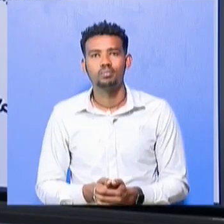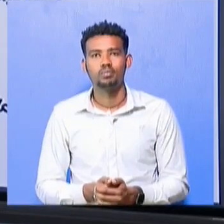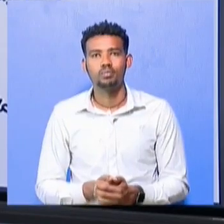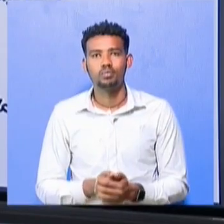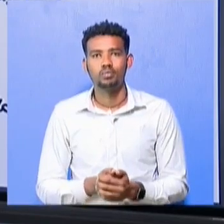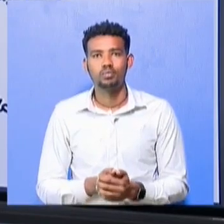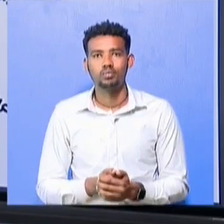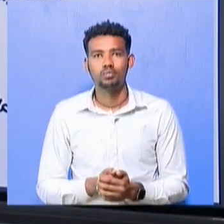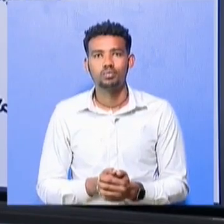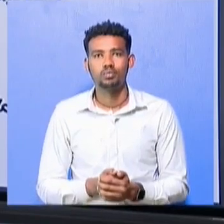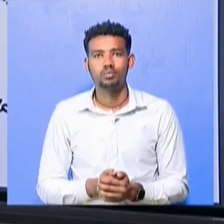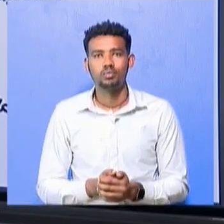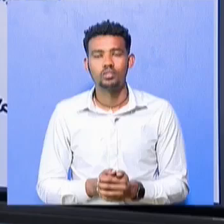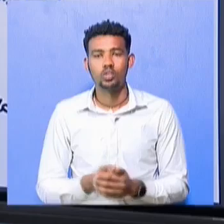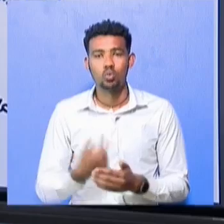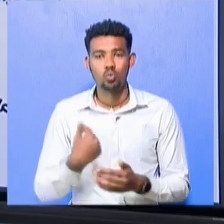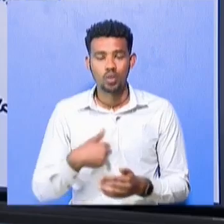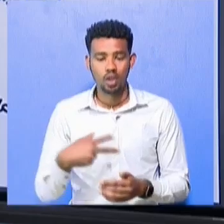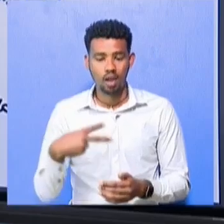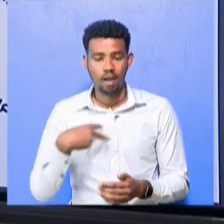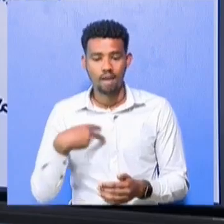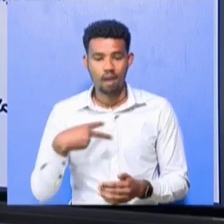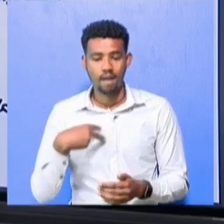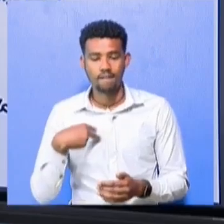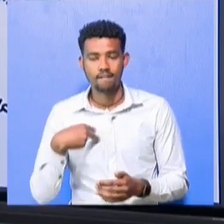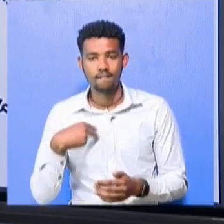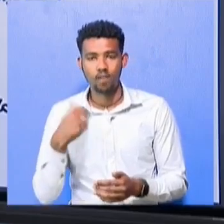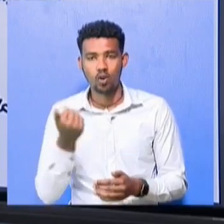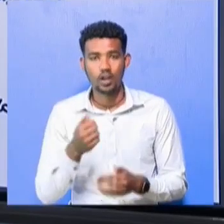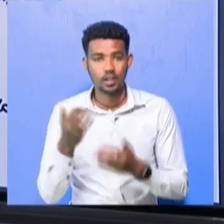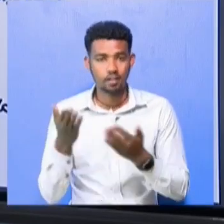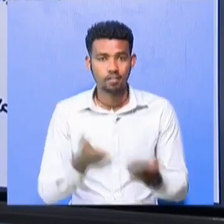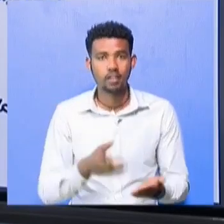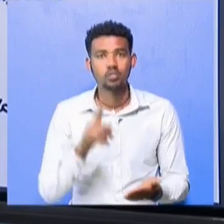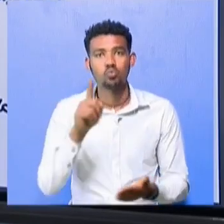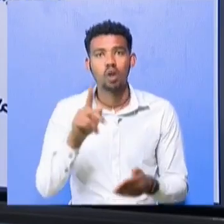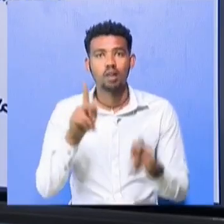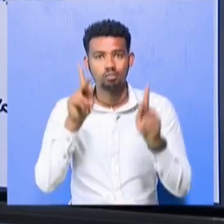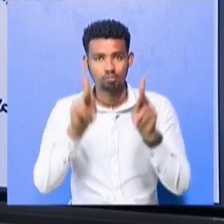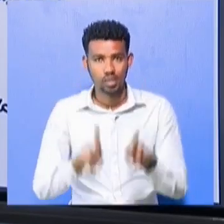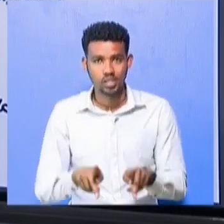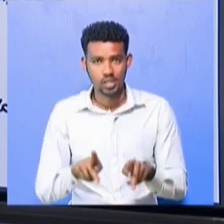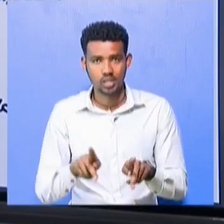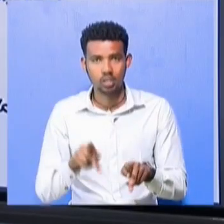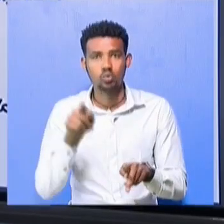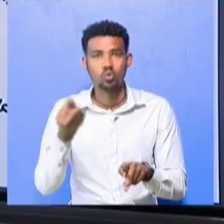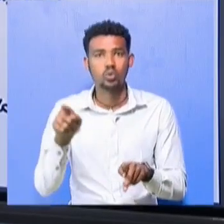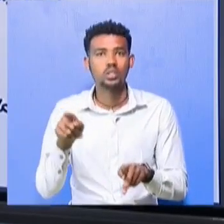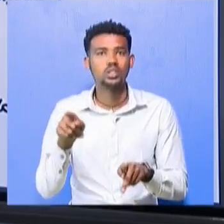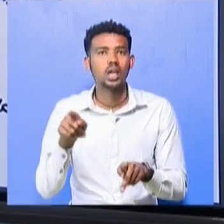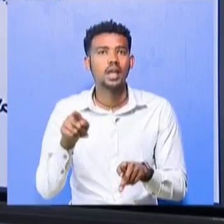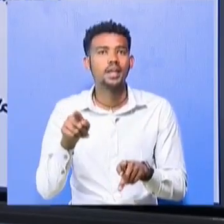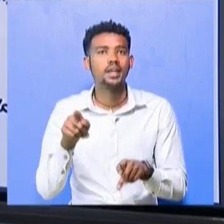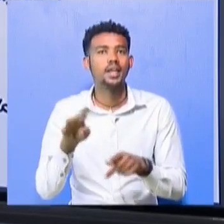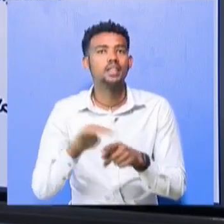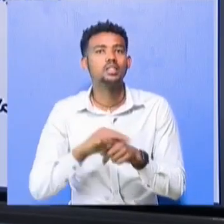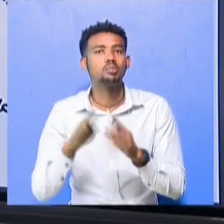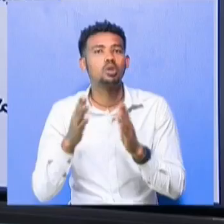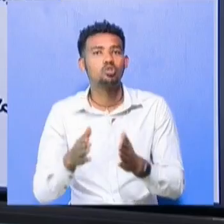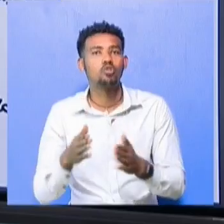So we have already invited one person who is an expert of